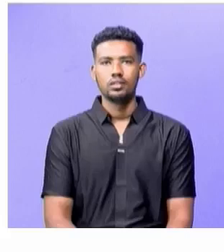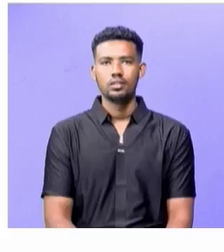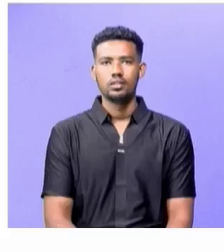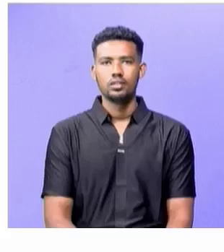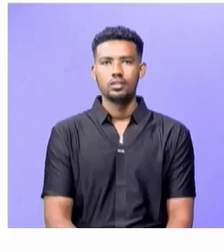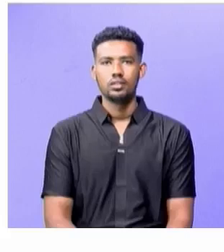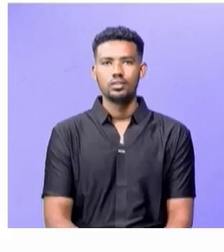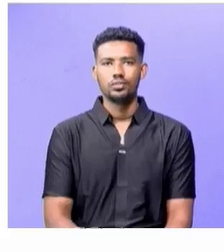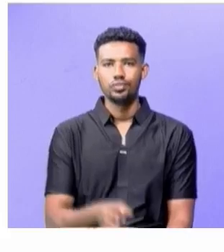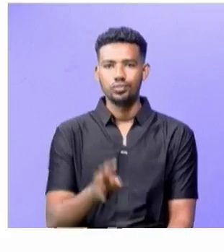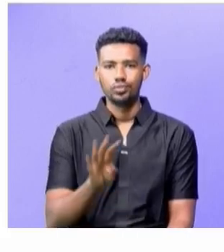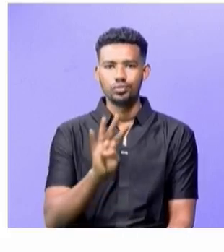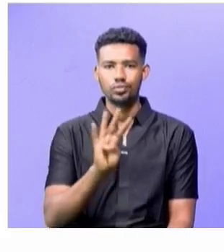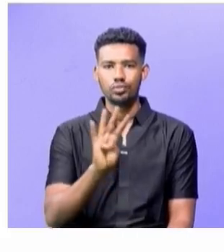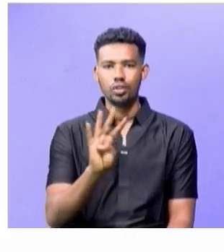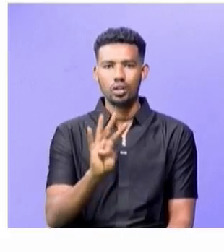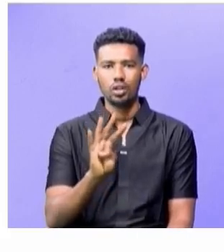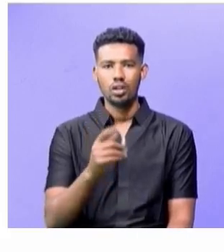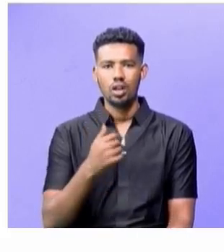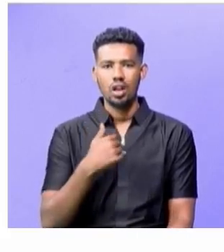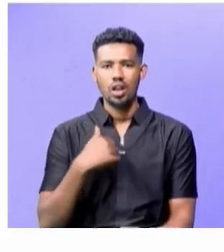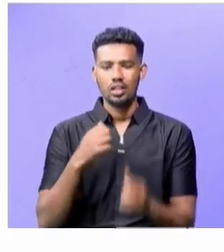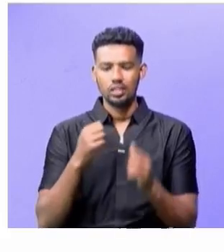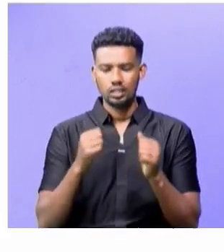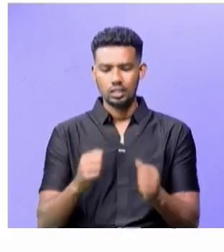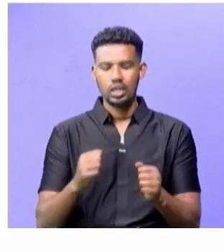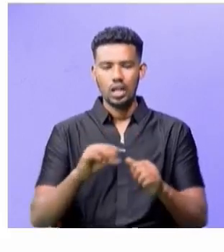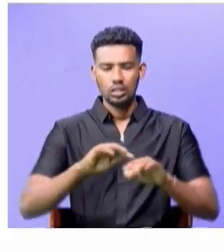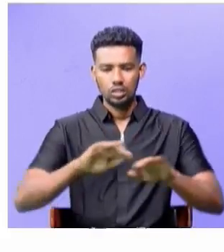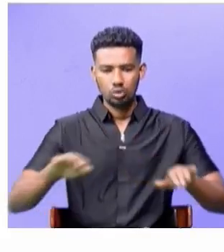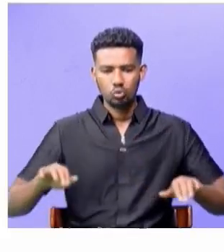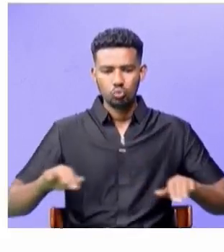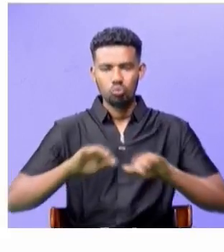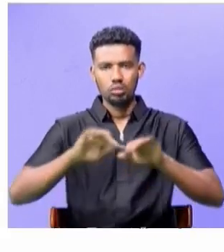4, I can swim.